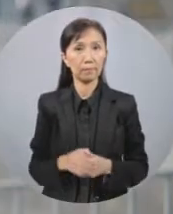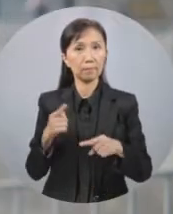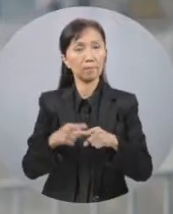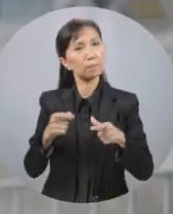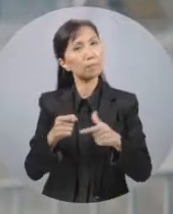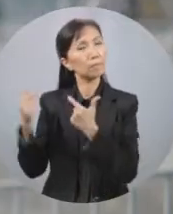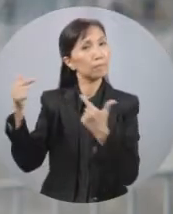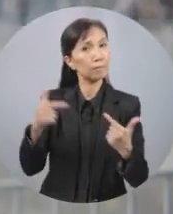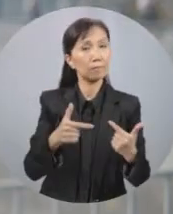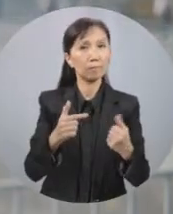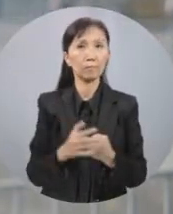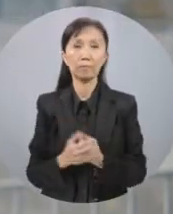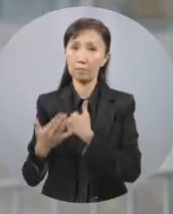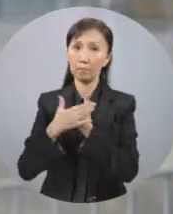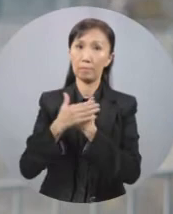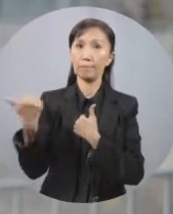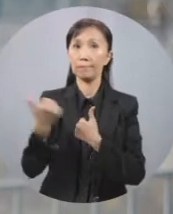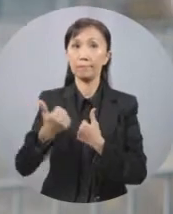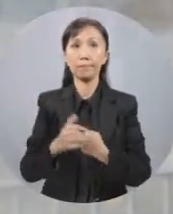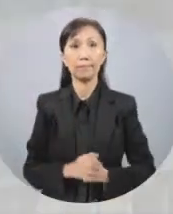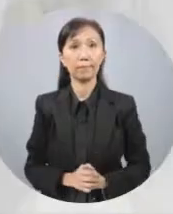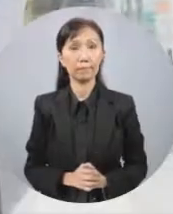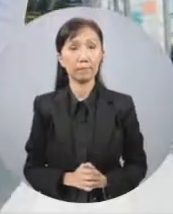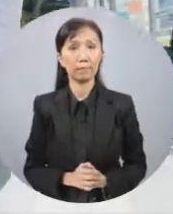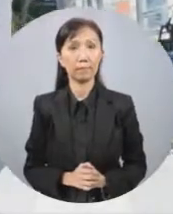My company was indeed nice to me,